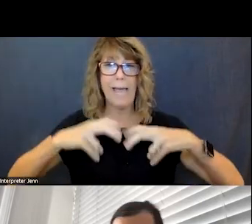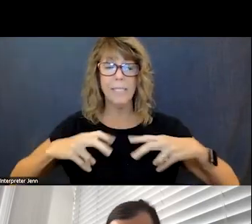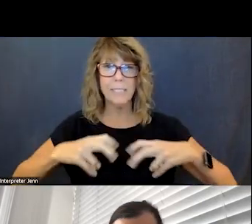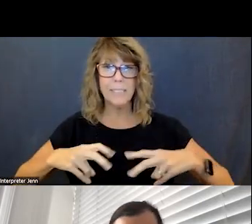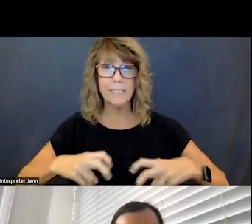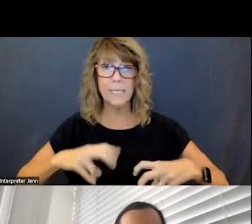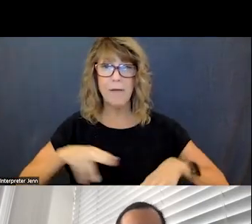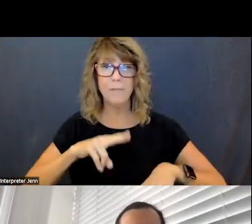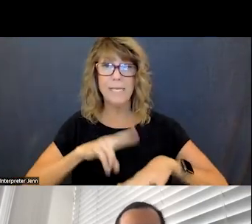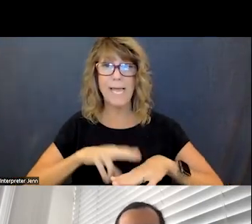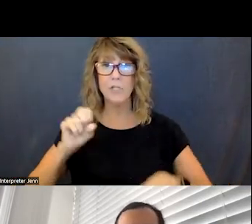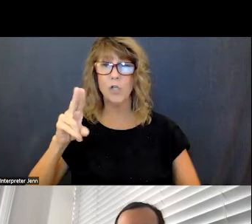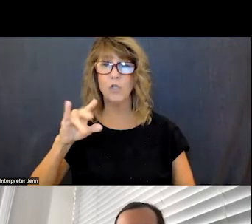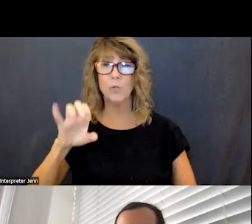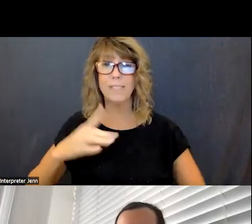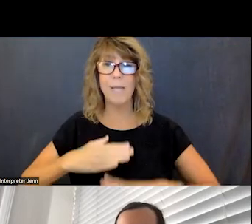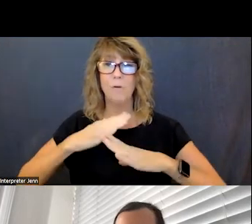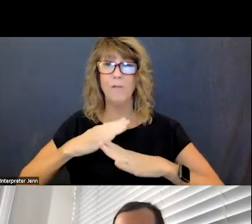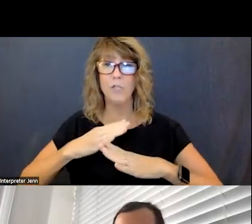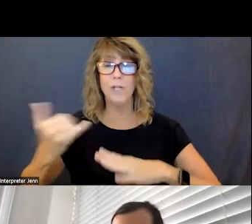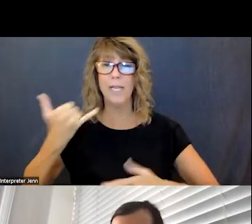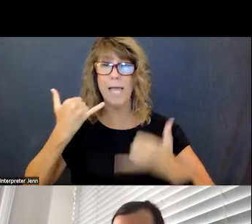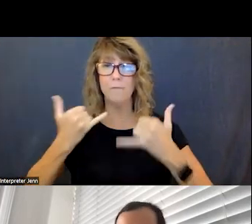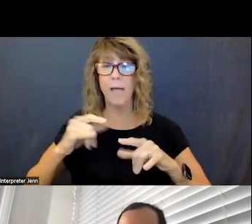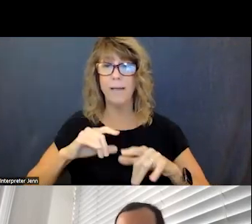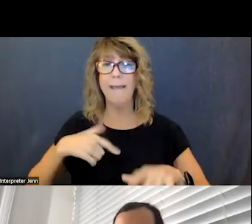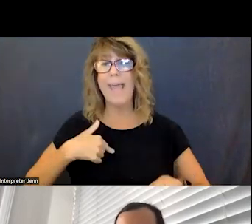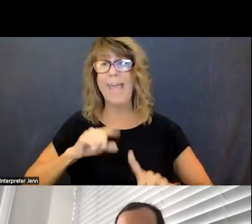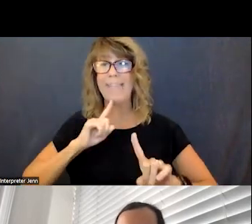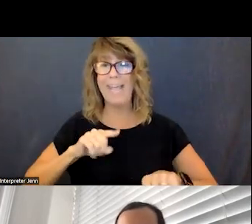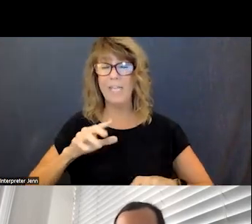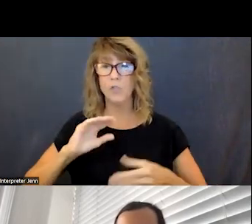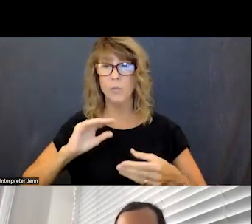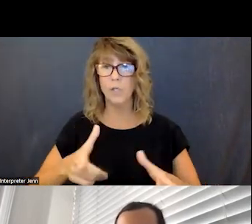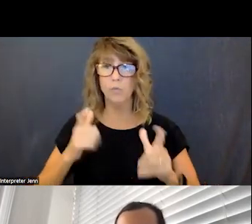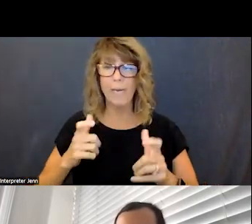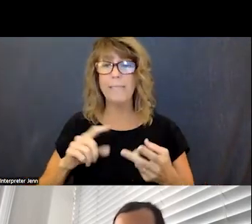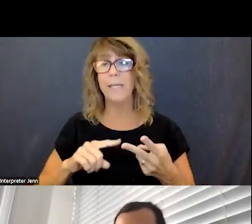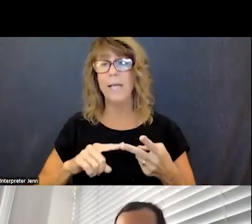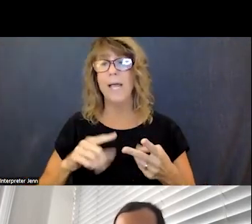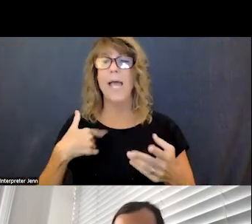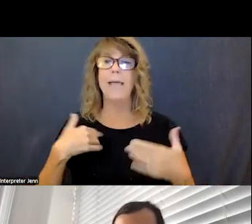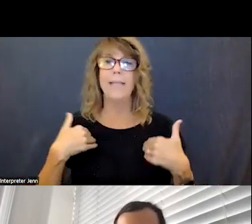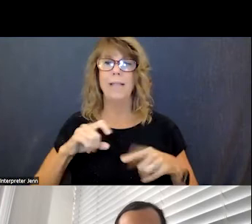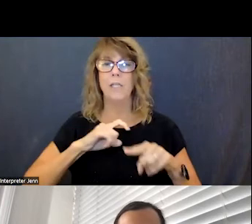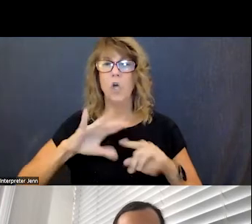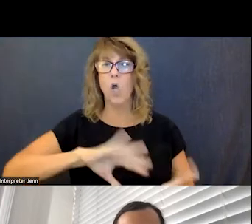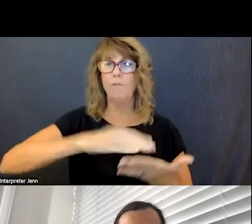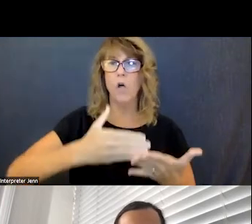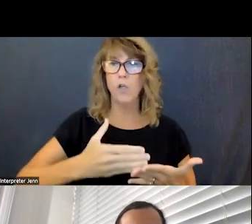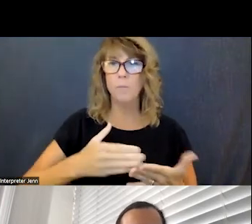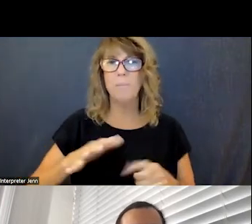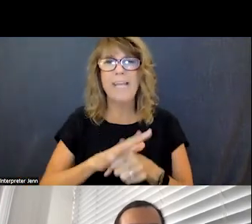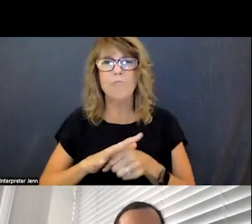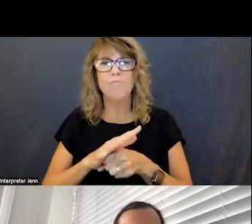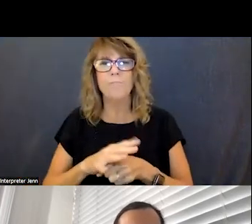the National Suicide Prevention Lifeline's in-state answering rates, stratified by call volumes and geographic region. And what they did